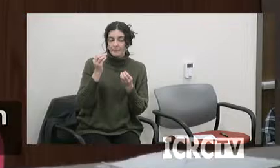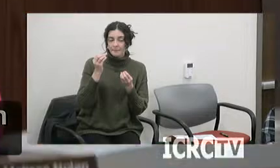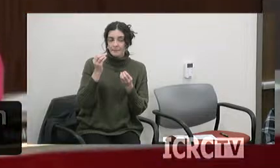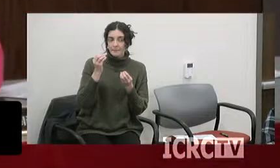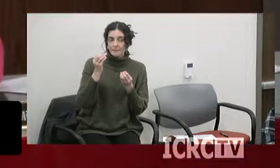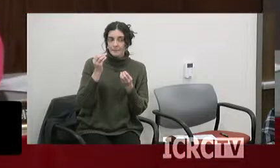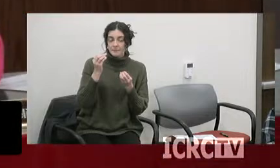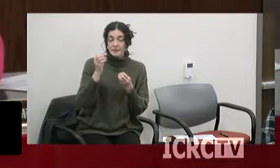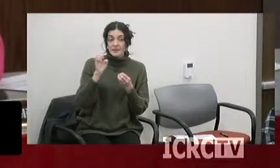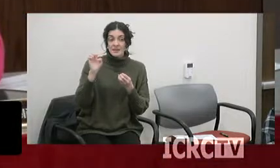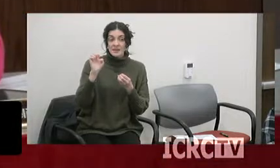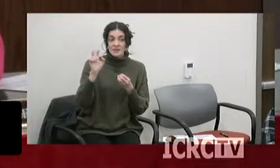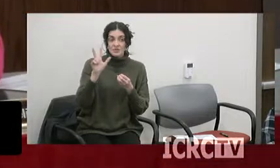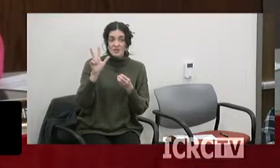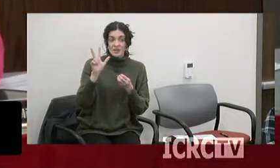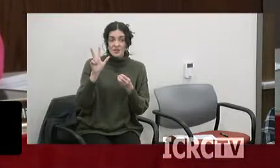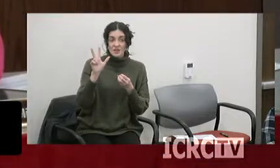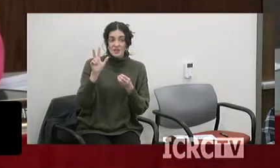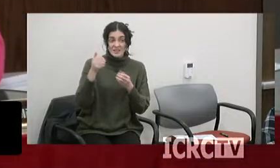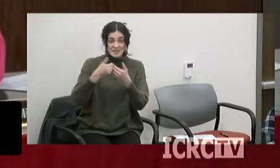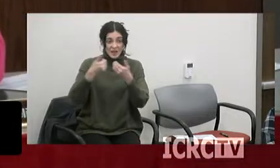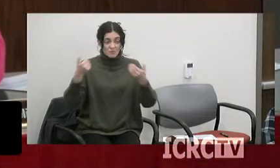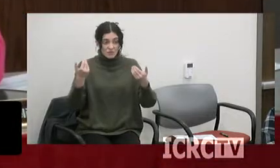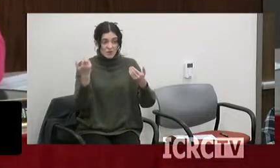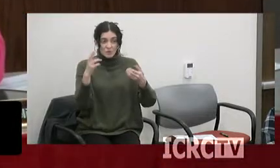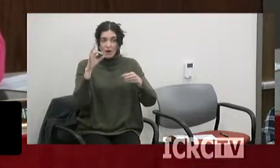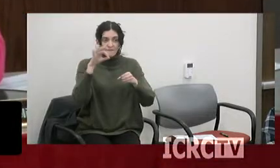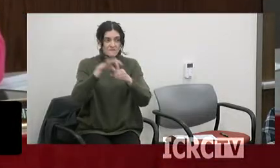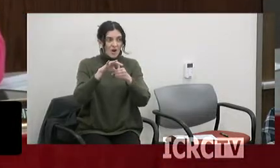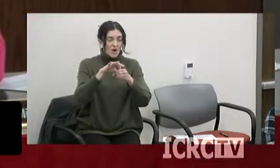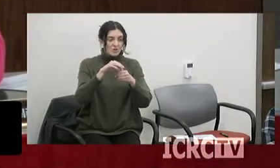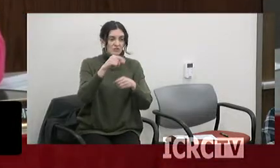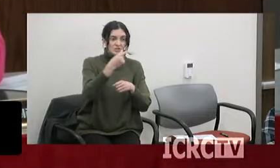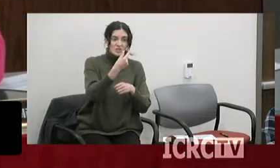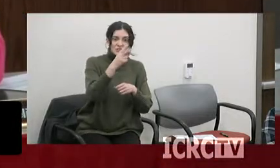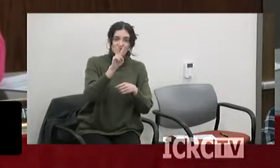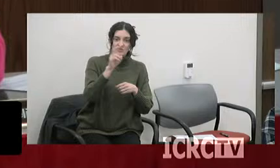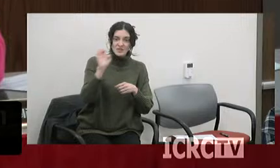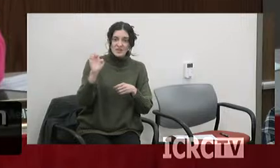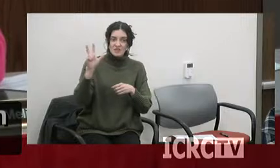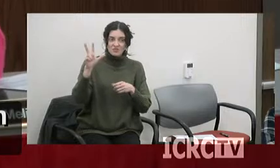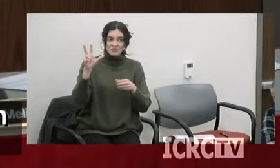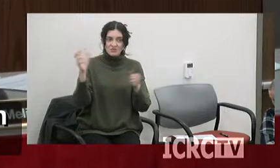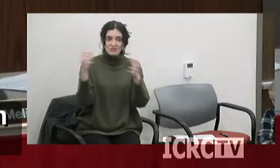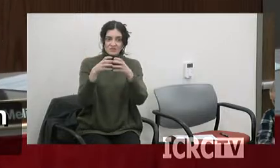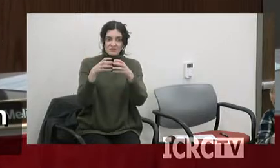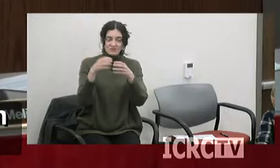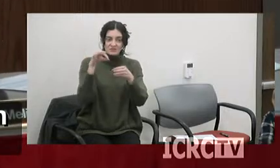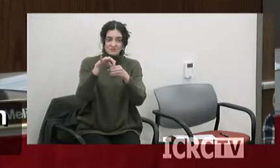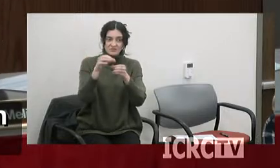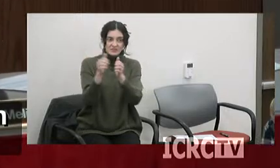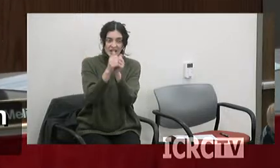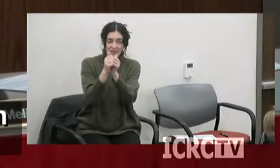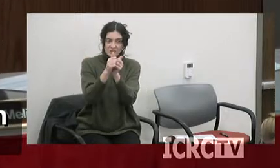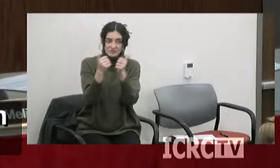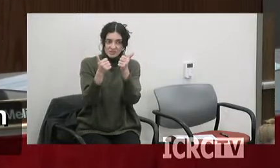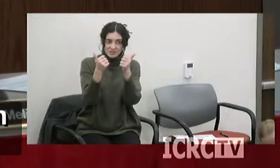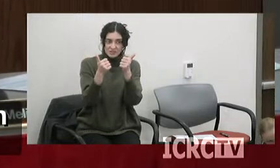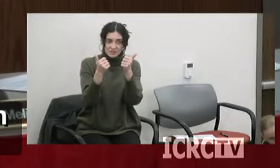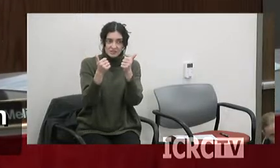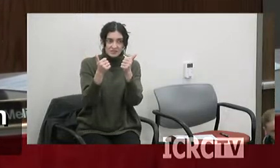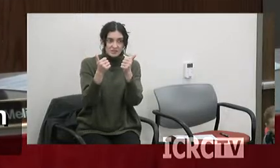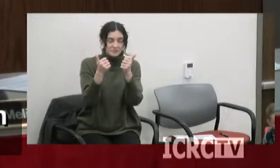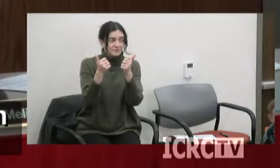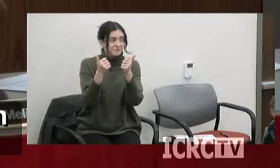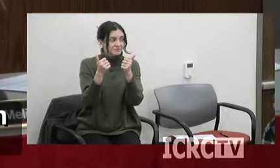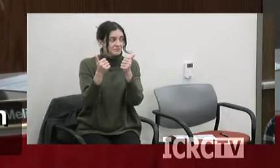That Will item? E3 be separate, or is do we vote on all of E together? I want to vote on the 4 items within